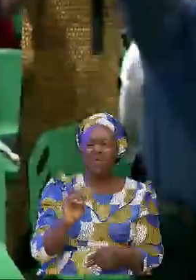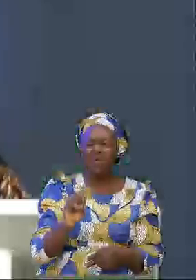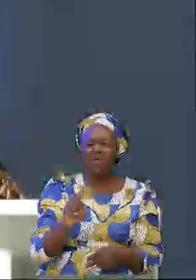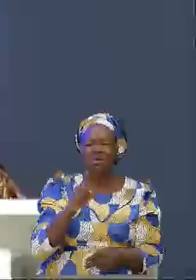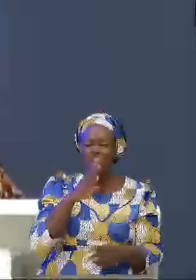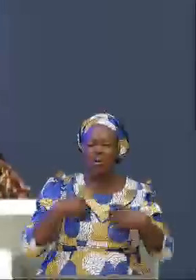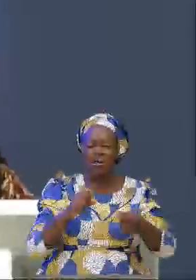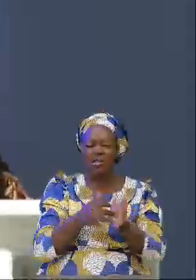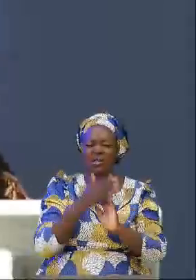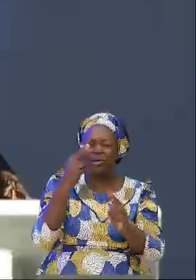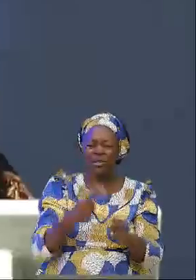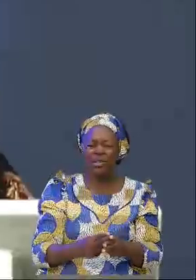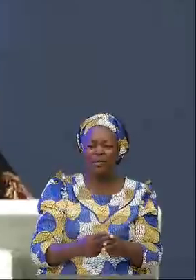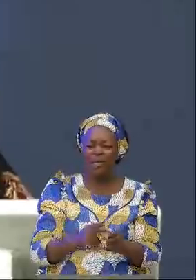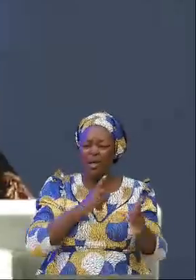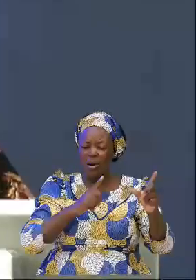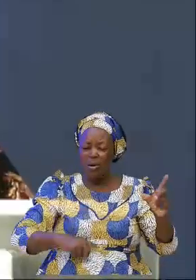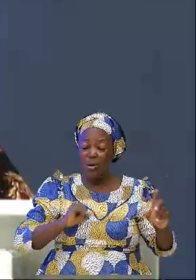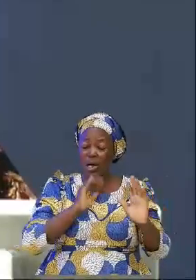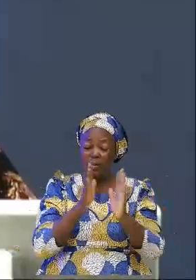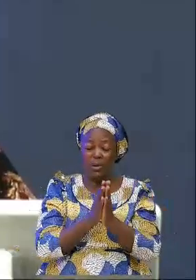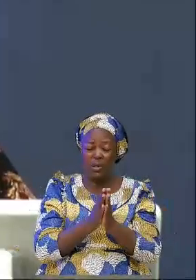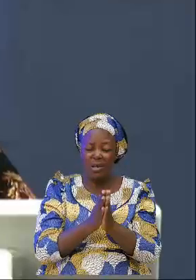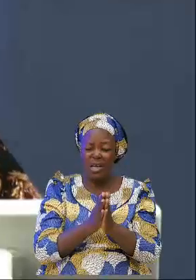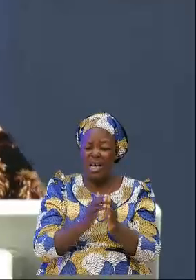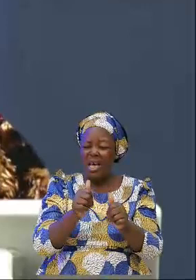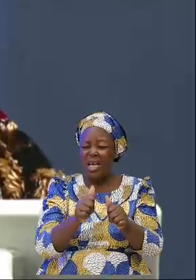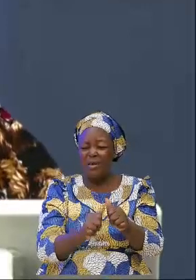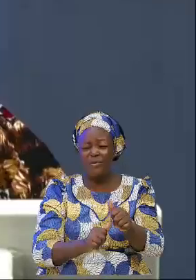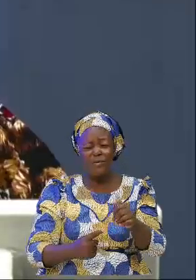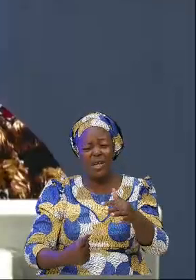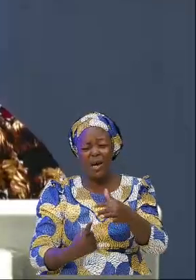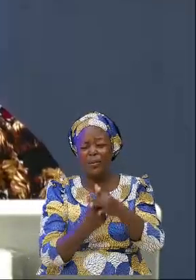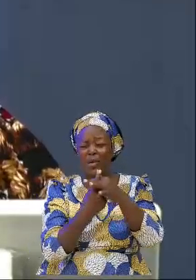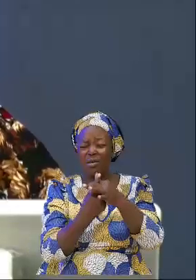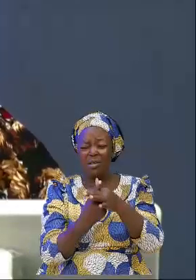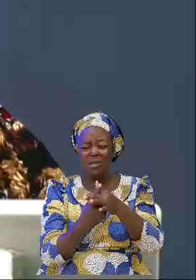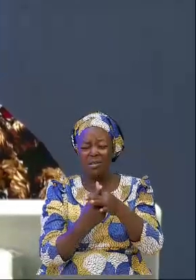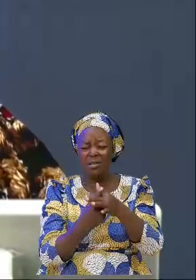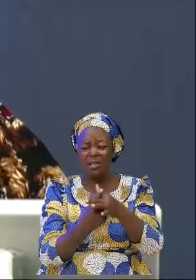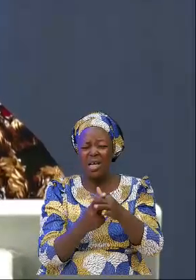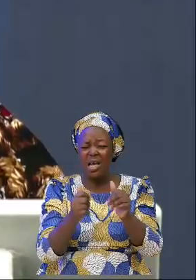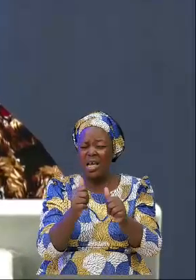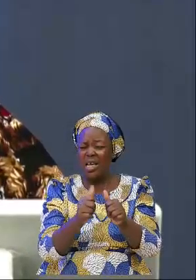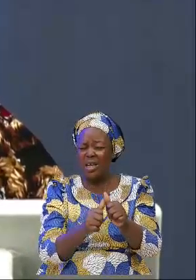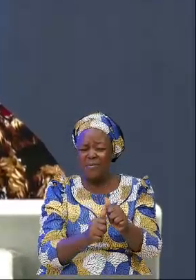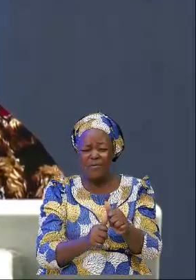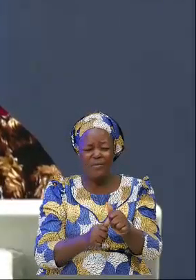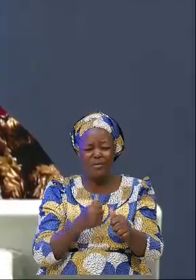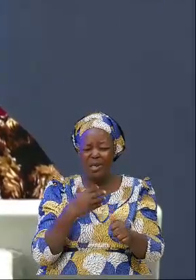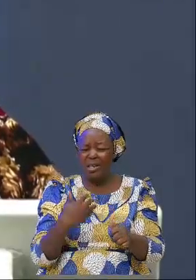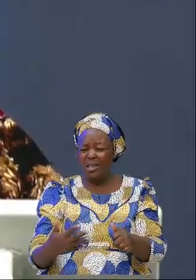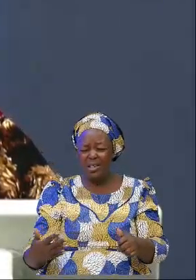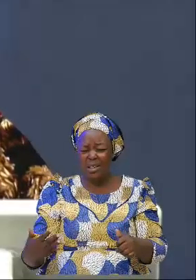Prostrate, you are healed. Lord, I pray every